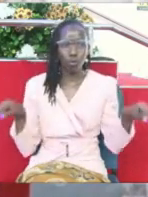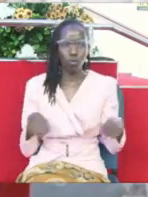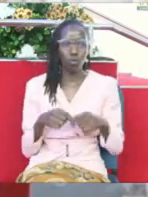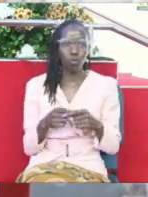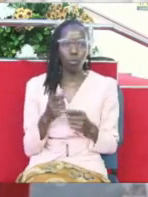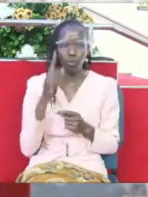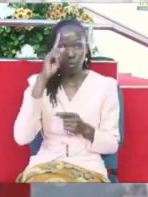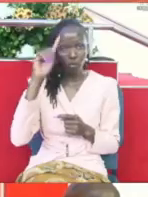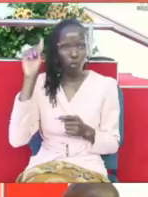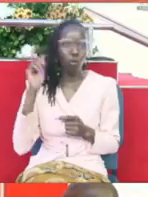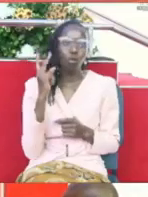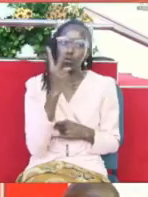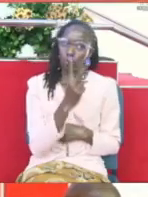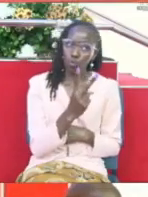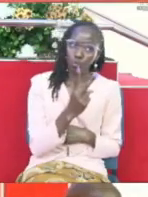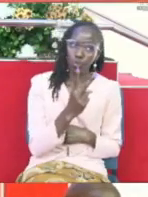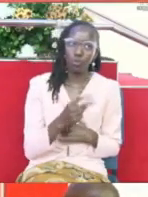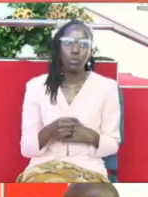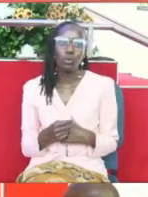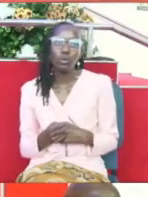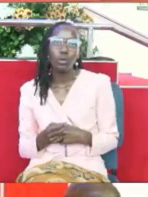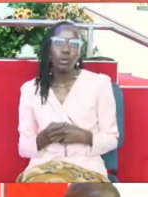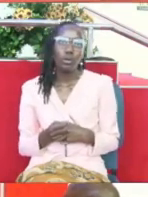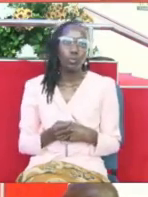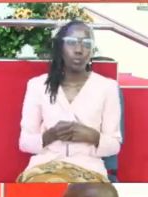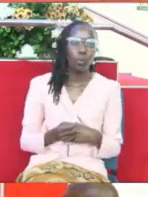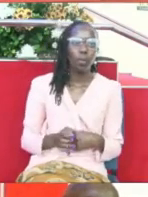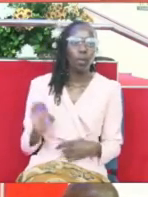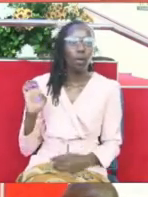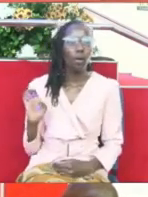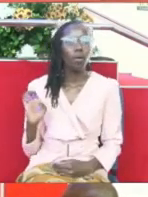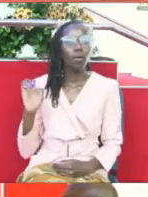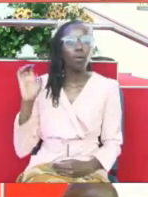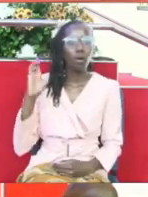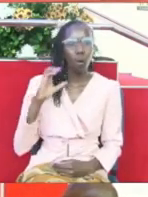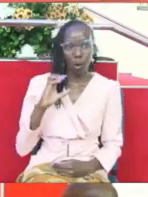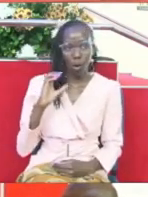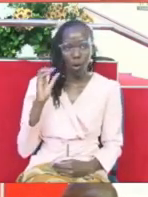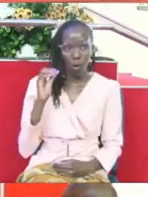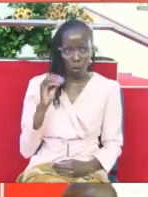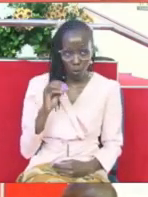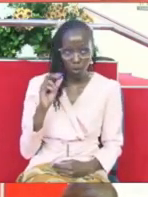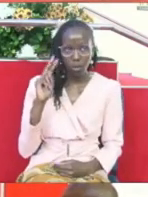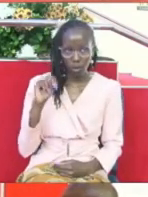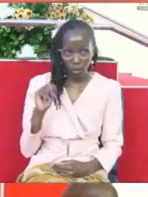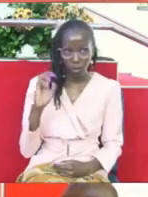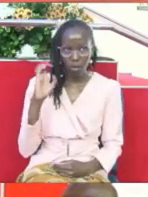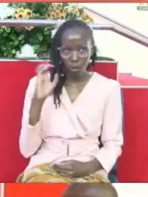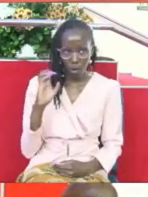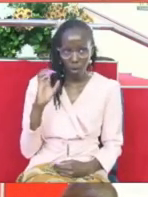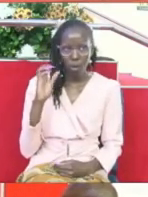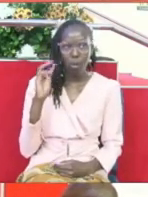I need room for two. Uchumi ni mgumu lakini nahitaji nafasi ya wawili. The children are bringing trouble around me but I need room for